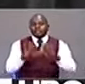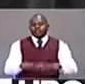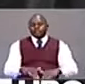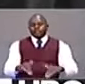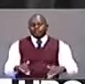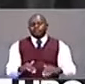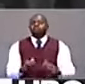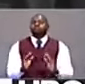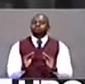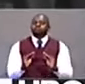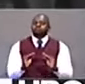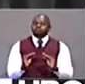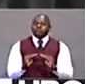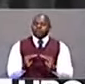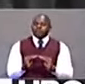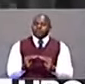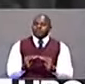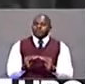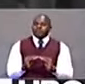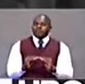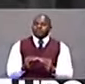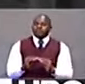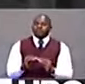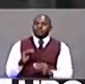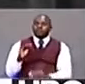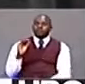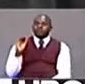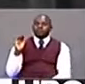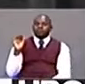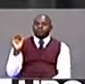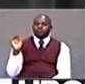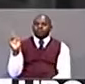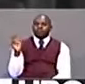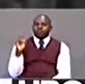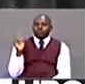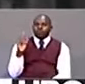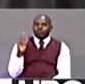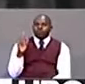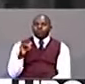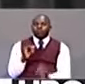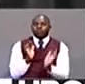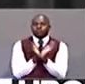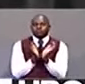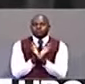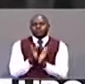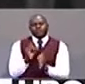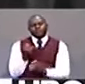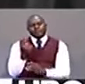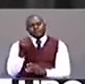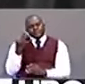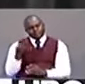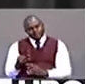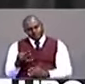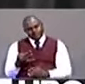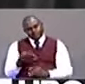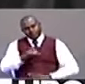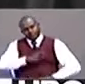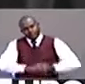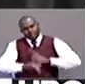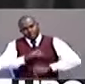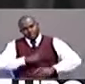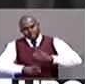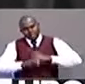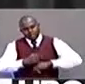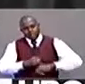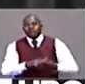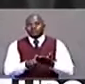he met us in Popol and he said, first thing I need you to do is struggle and